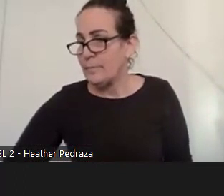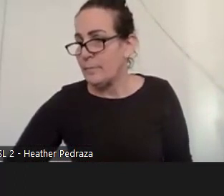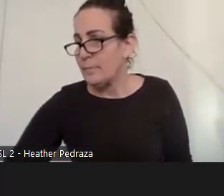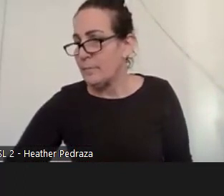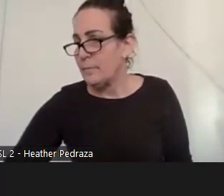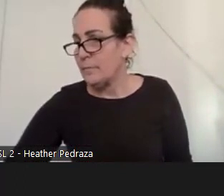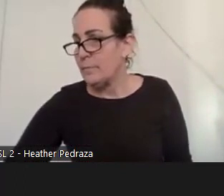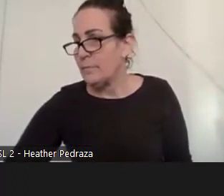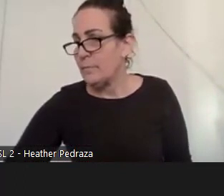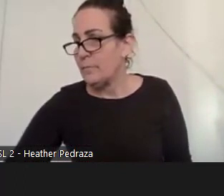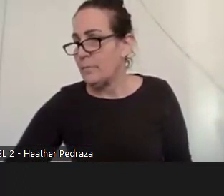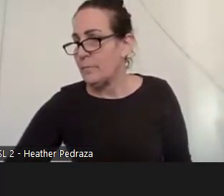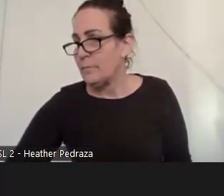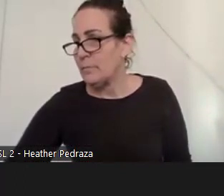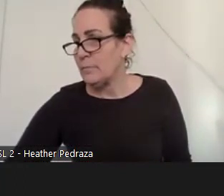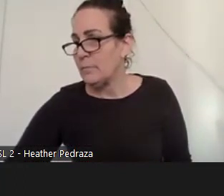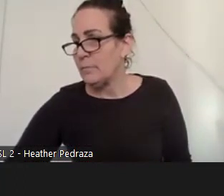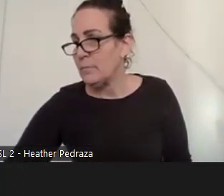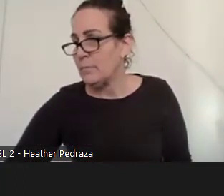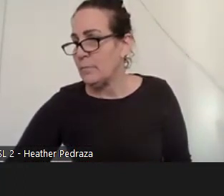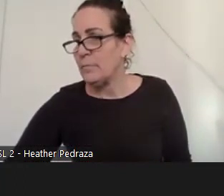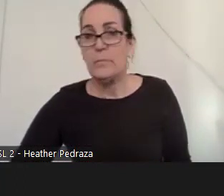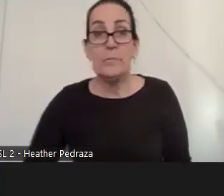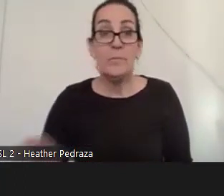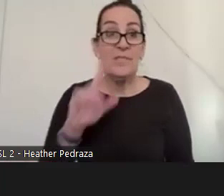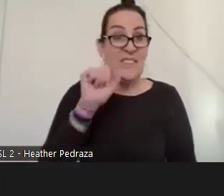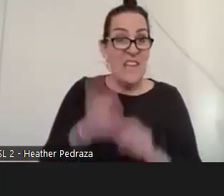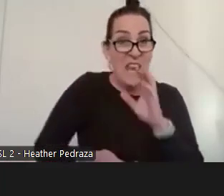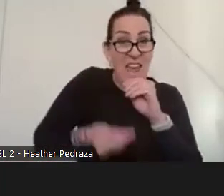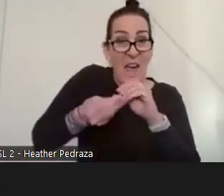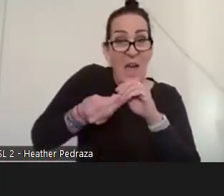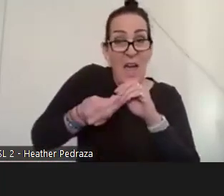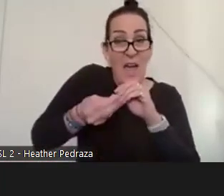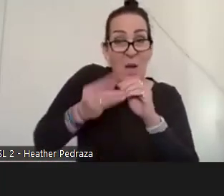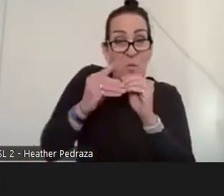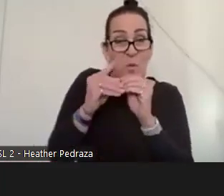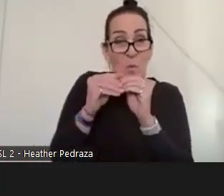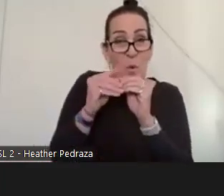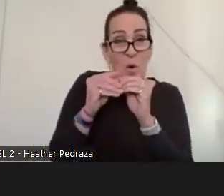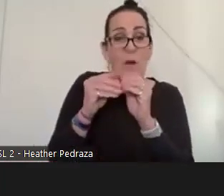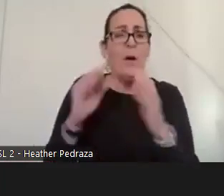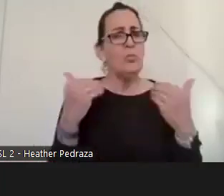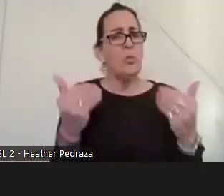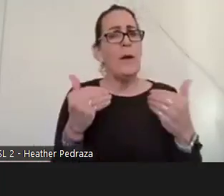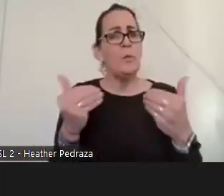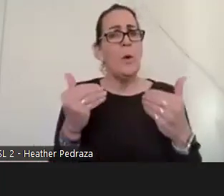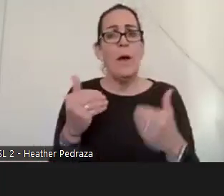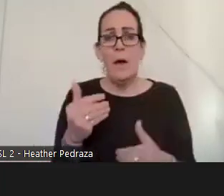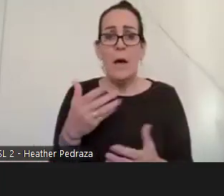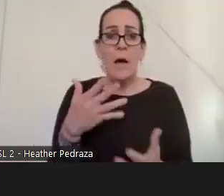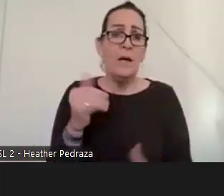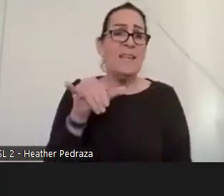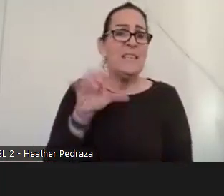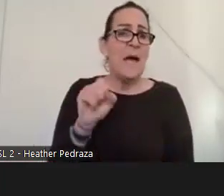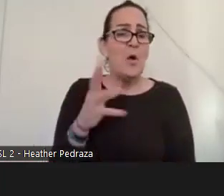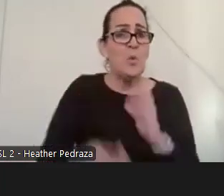Right. If we don't have any more, Can I add one thing, Carlos? yeah, go ahead. Yeah, just to add